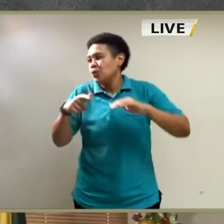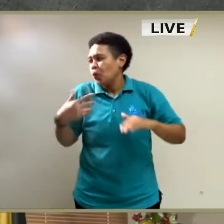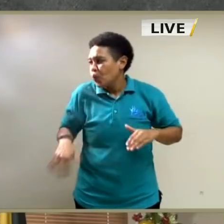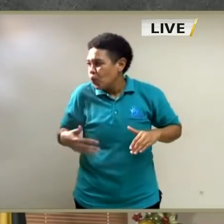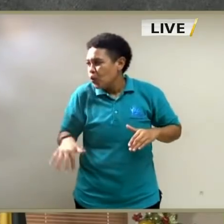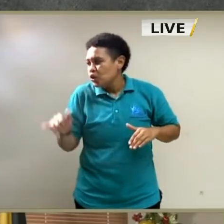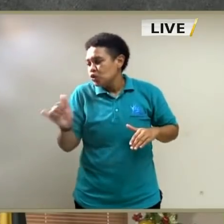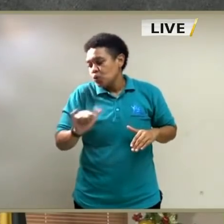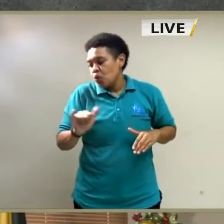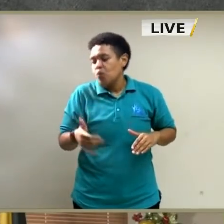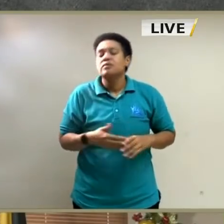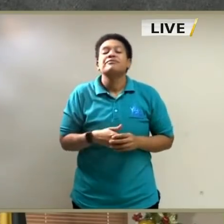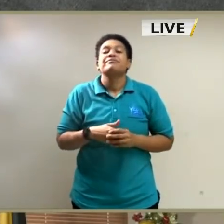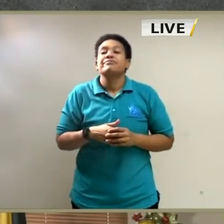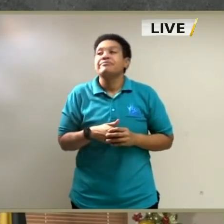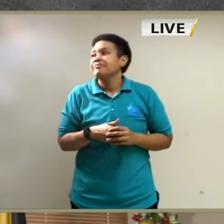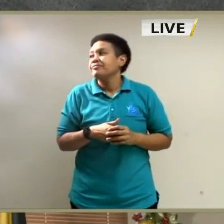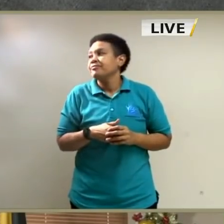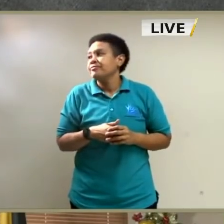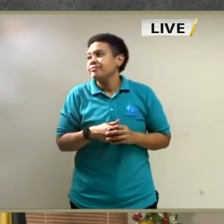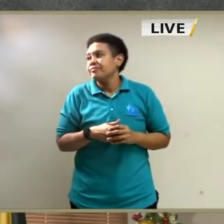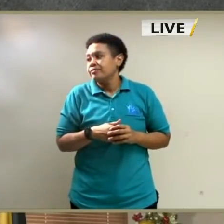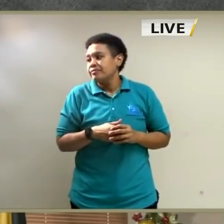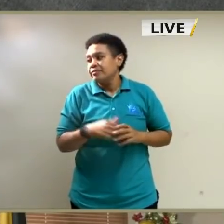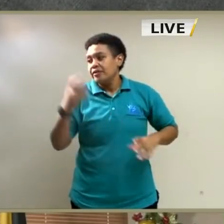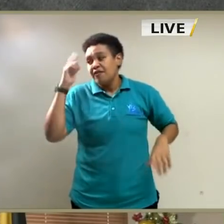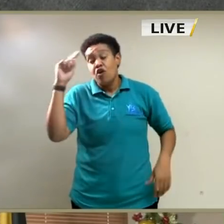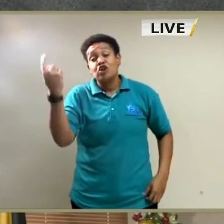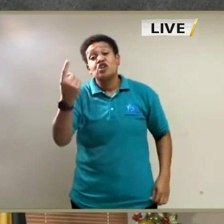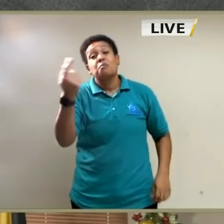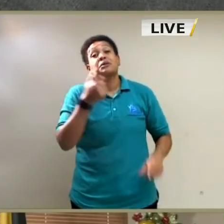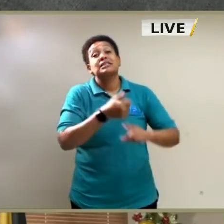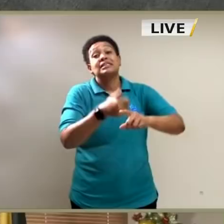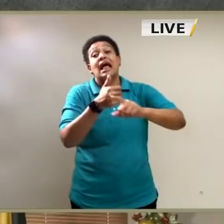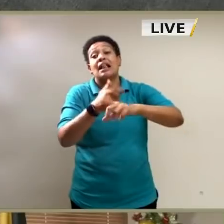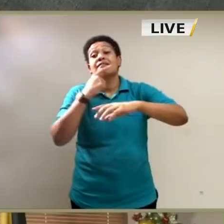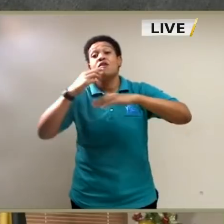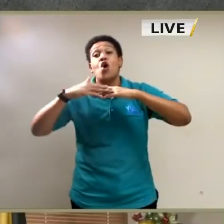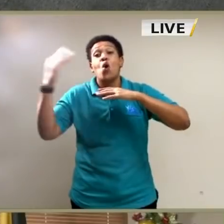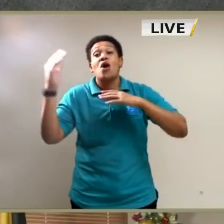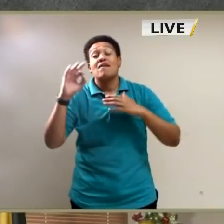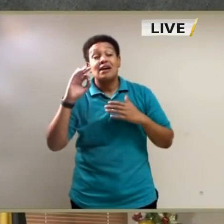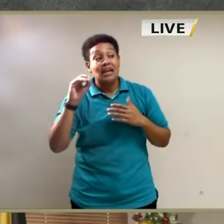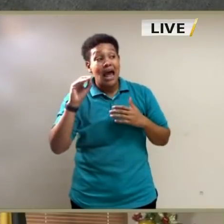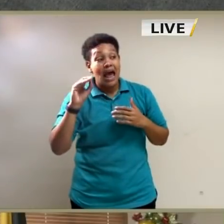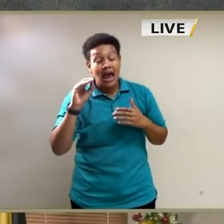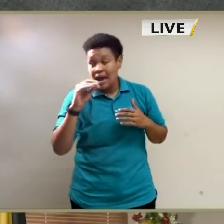significantly. So for somebody over 90,